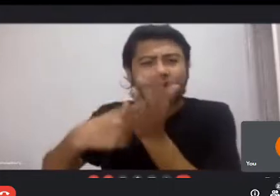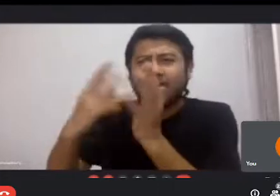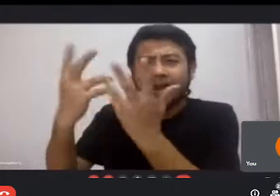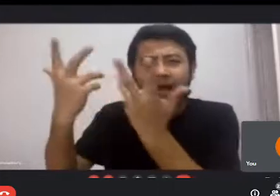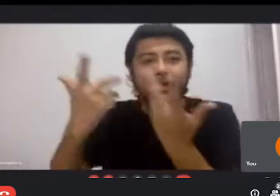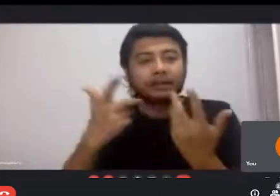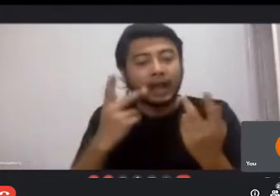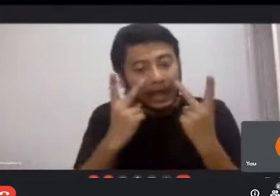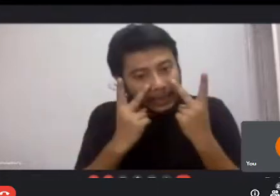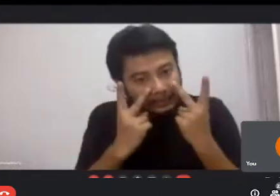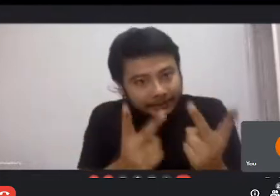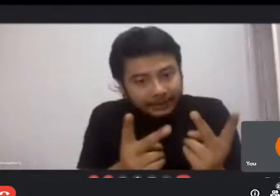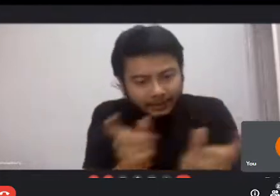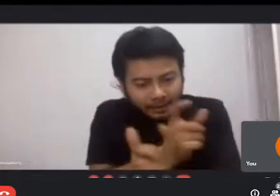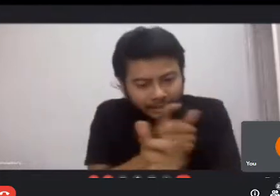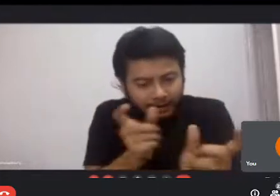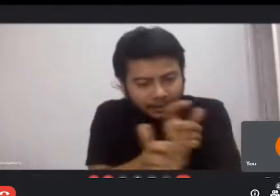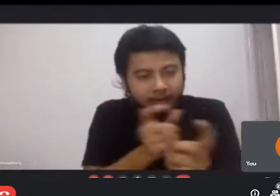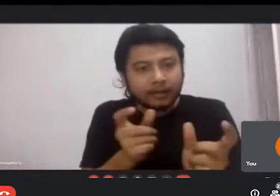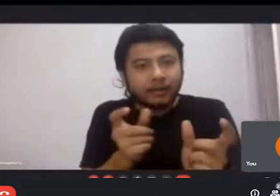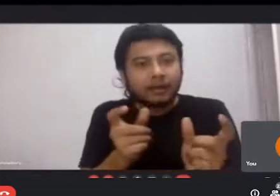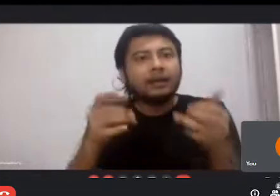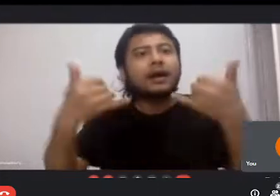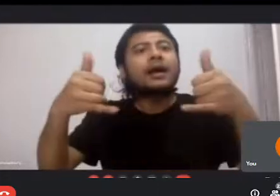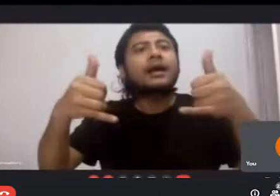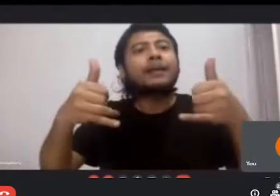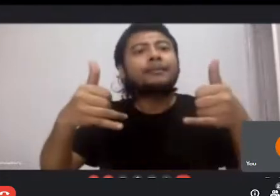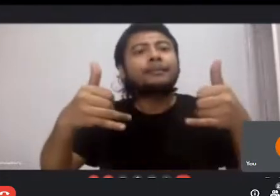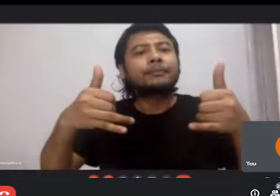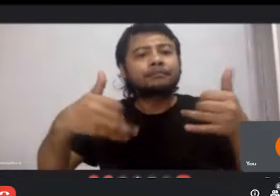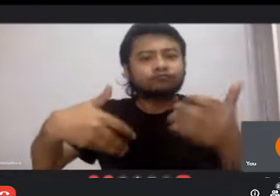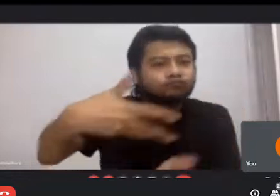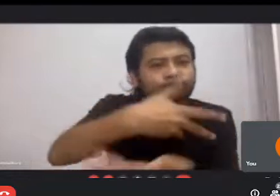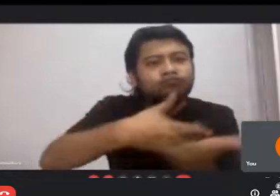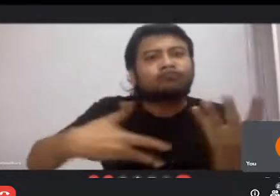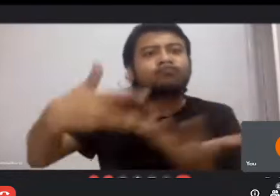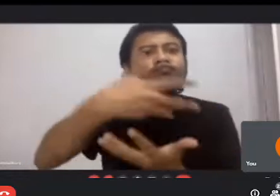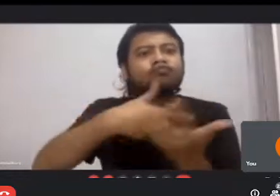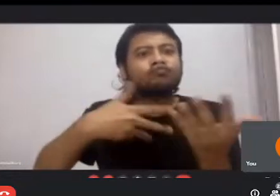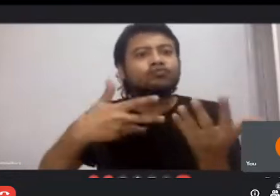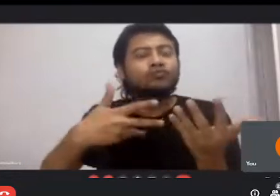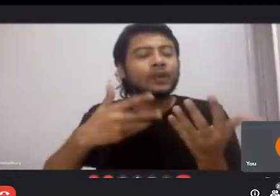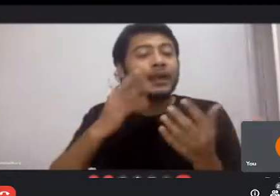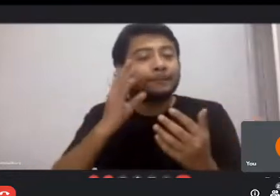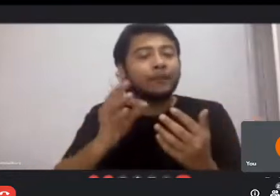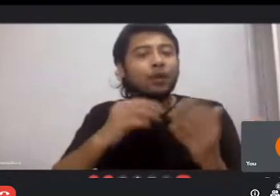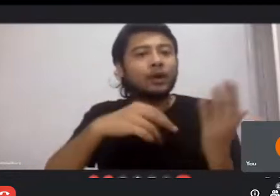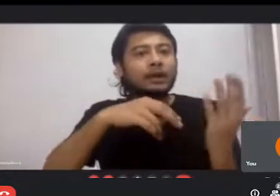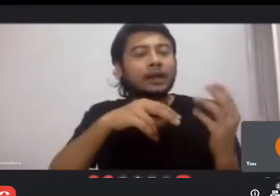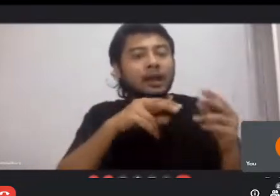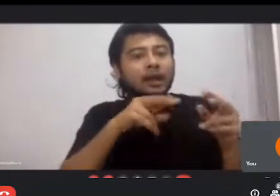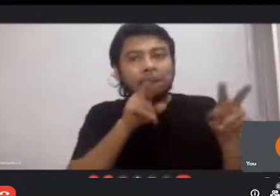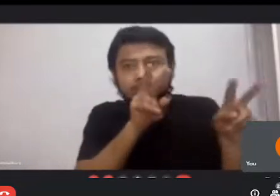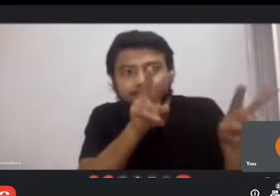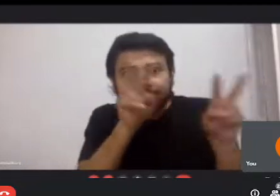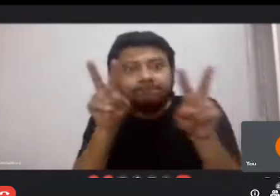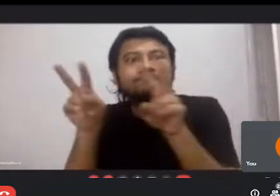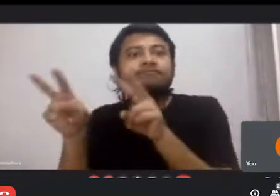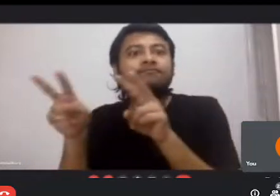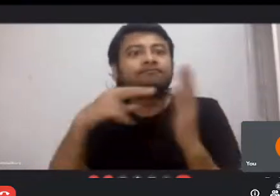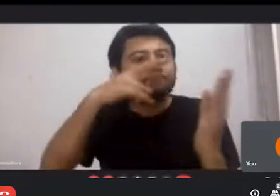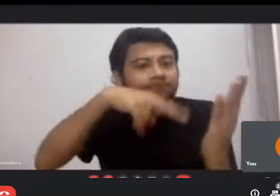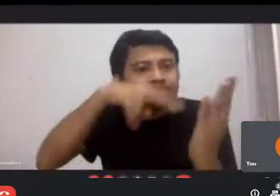playful way. The emphasis is on reading a lot of different materials and writing a lot of different